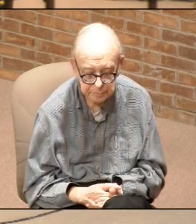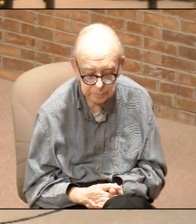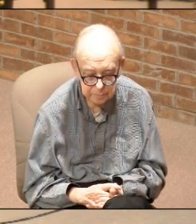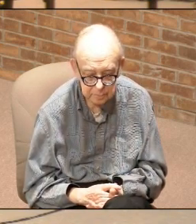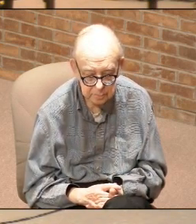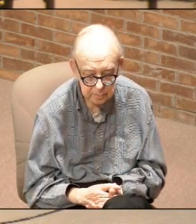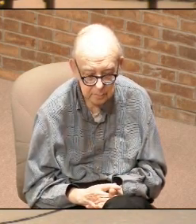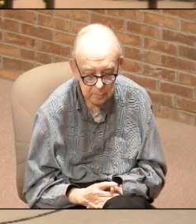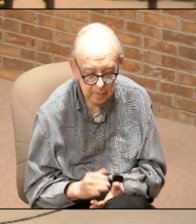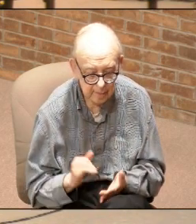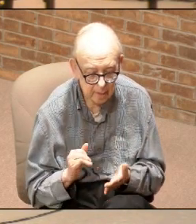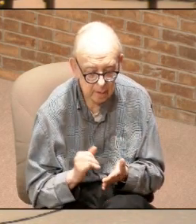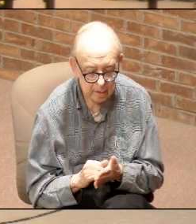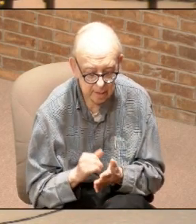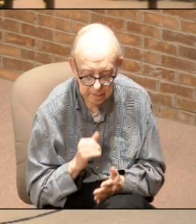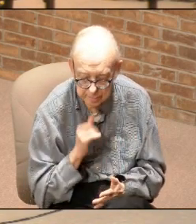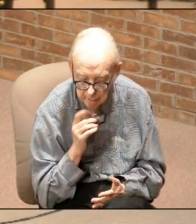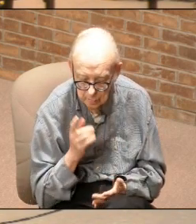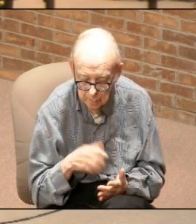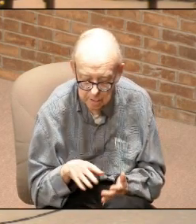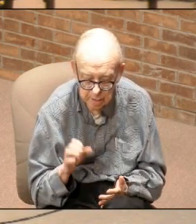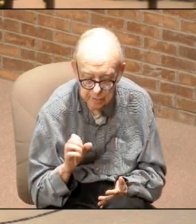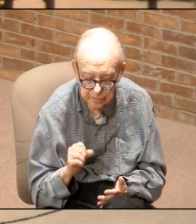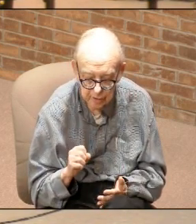but that isn't what solomon asked for